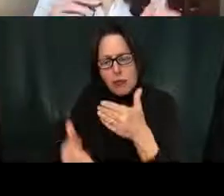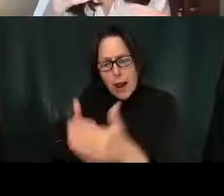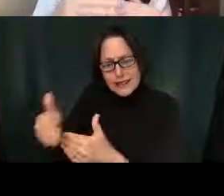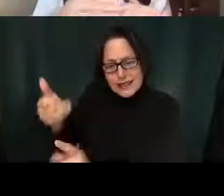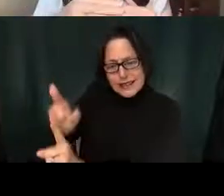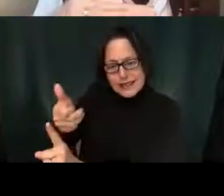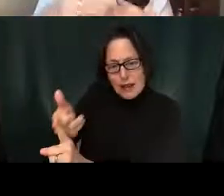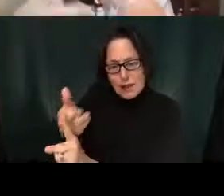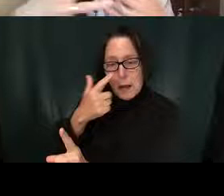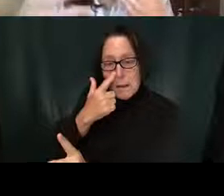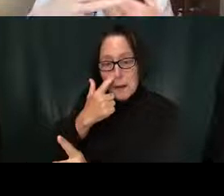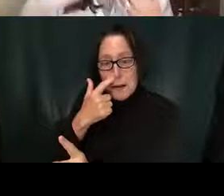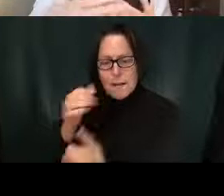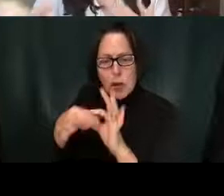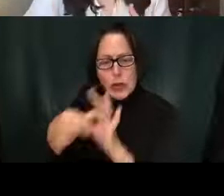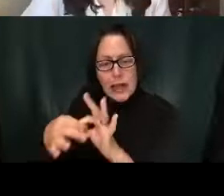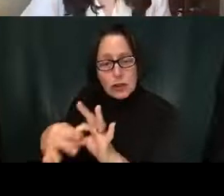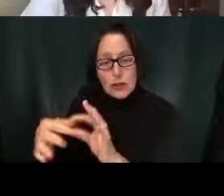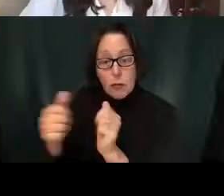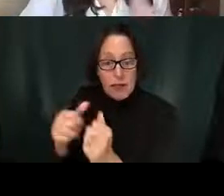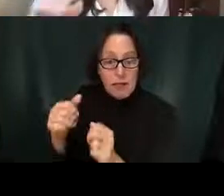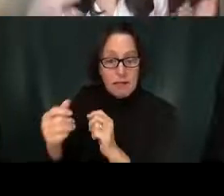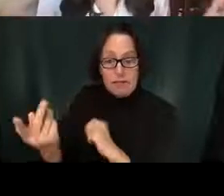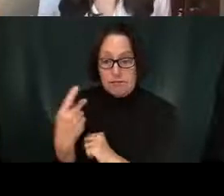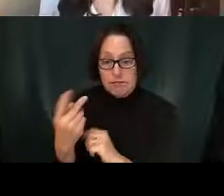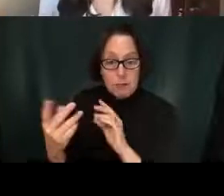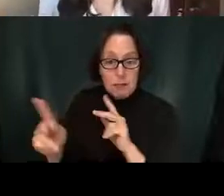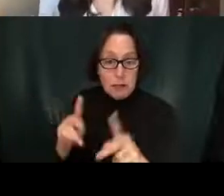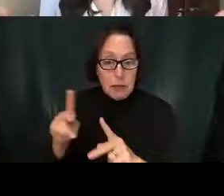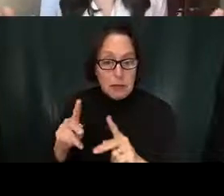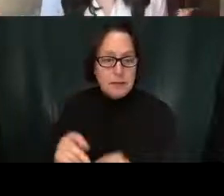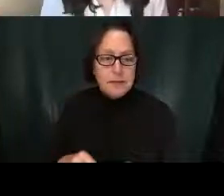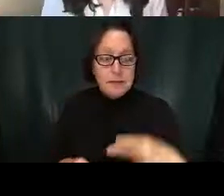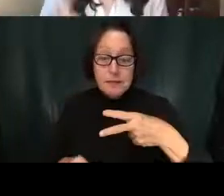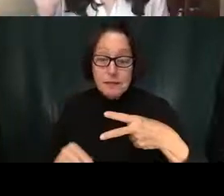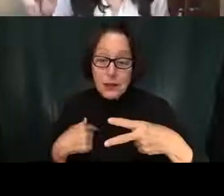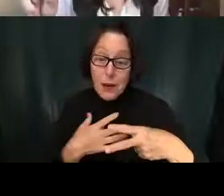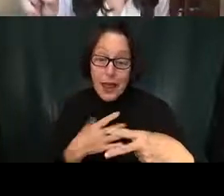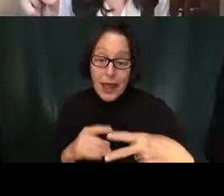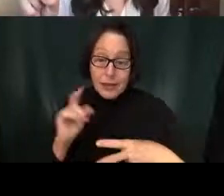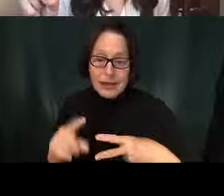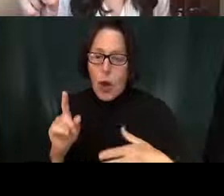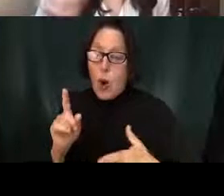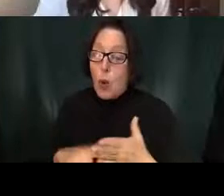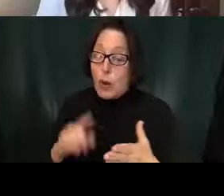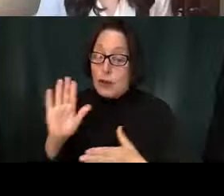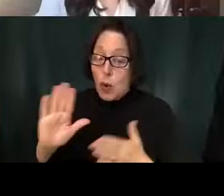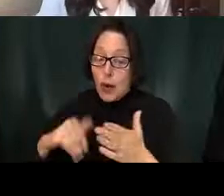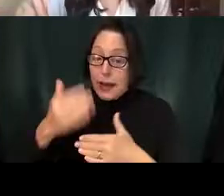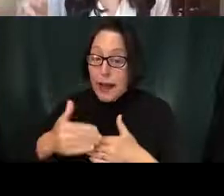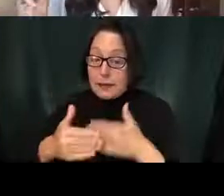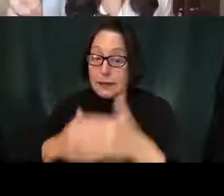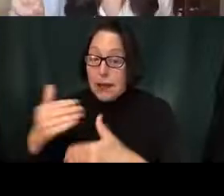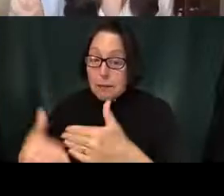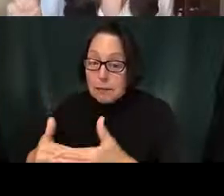the relationship between the 2 people. 2 questions I really like to ask are, what next step will you take?